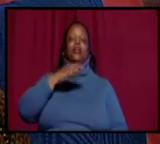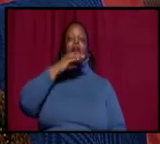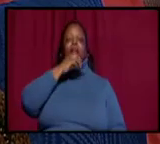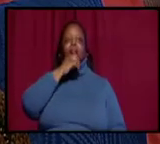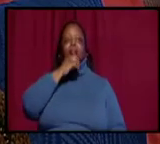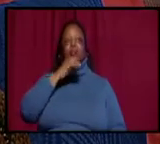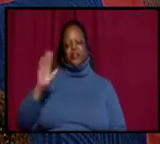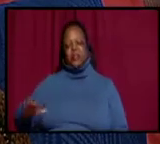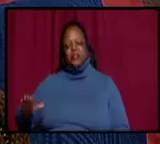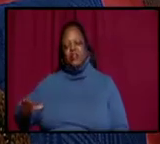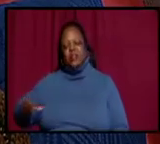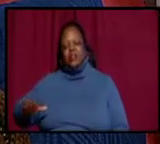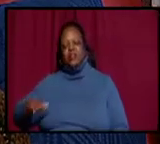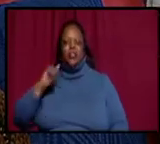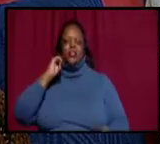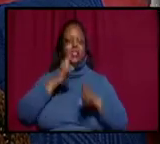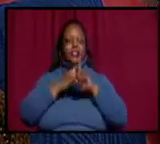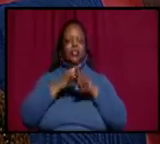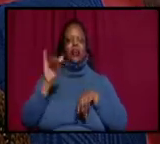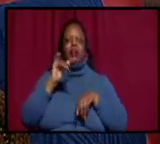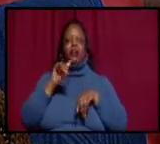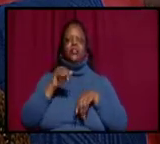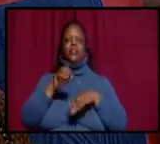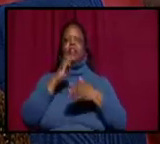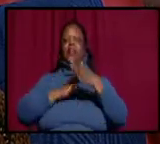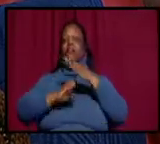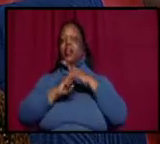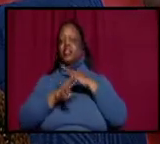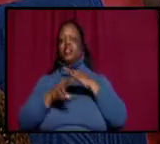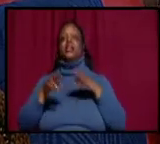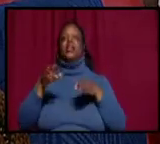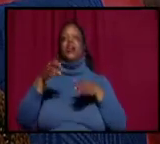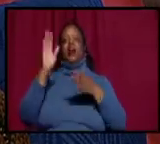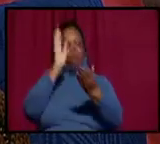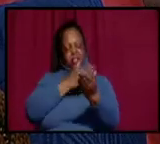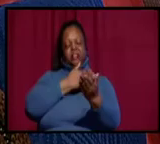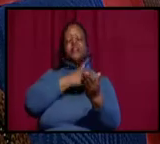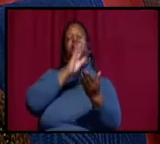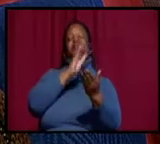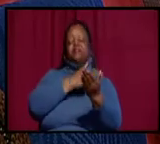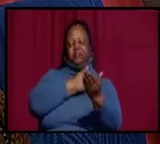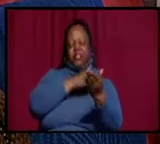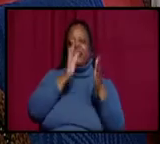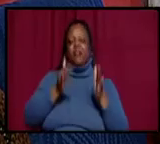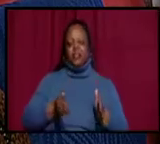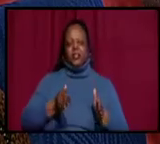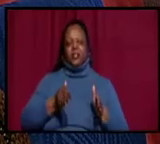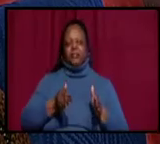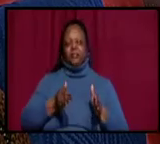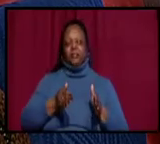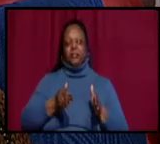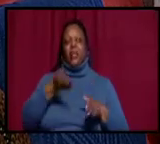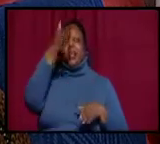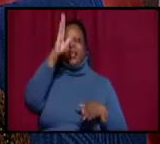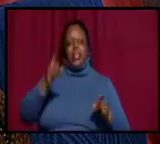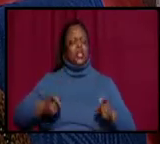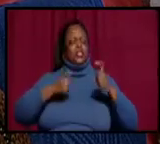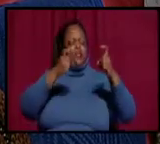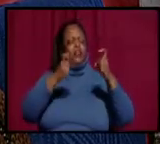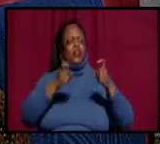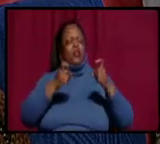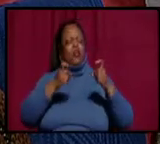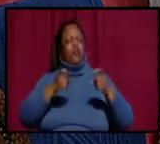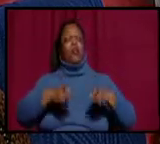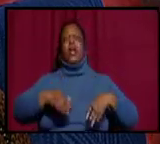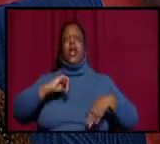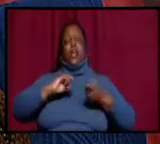She is an evangelist, but she's also a psalmist. Yeah. Amen. And God has gifted her to shift atmospheres. I've seen